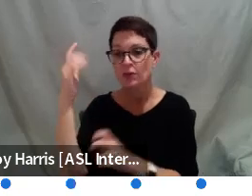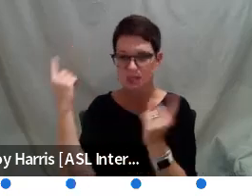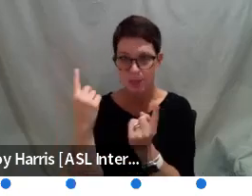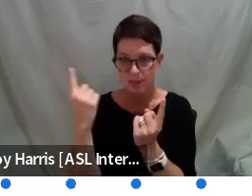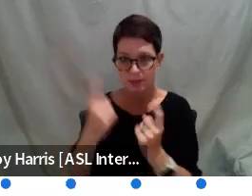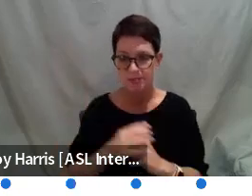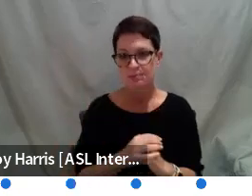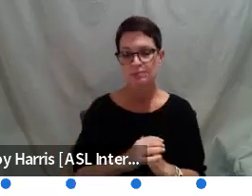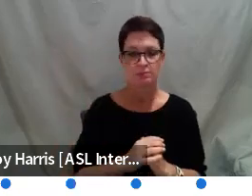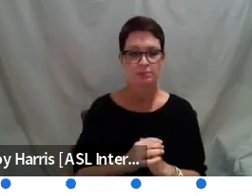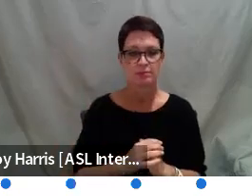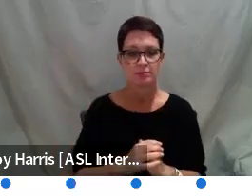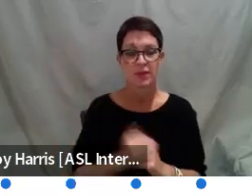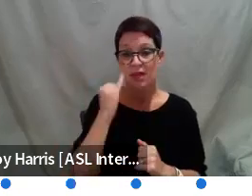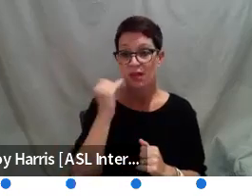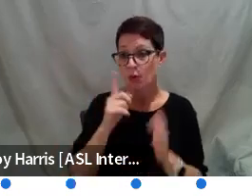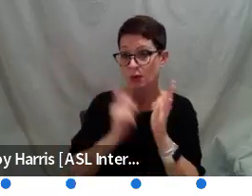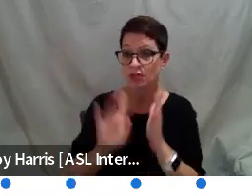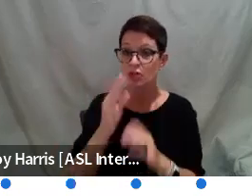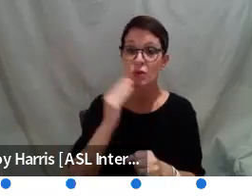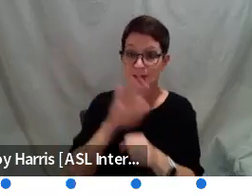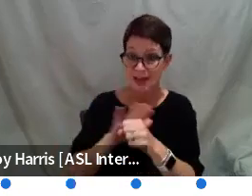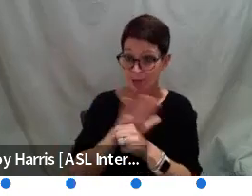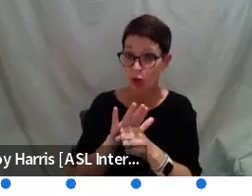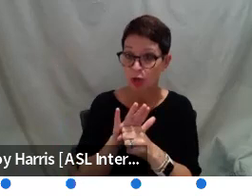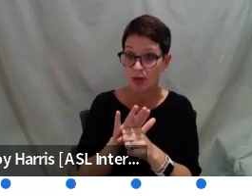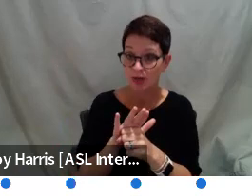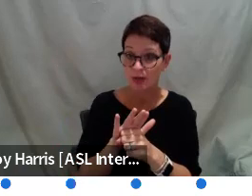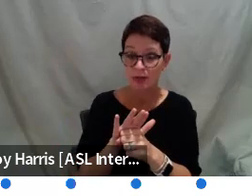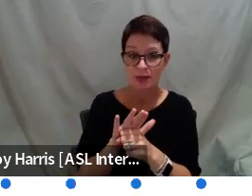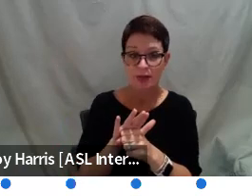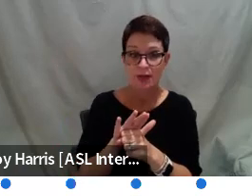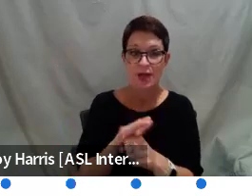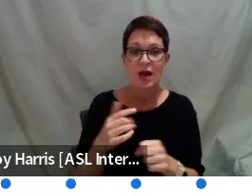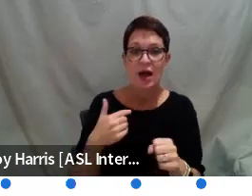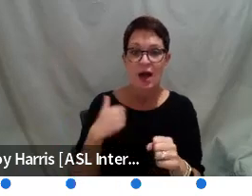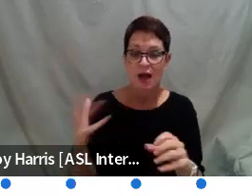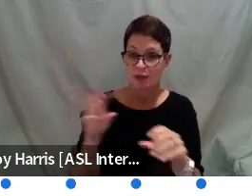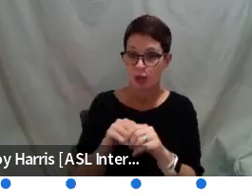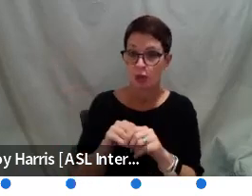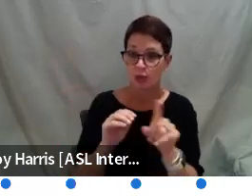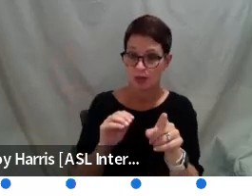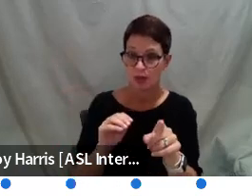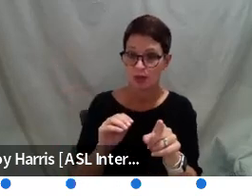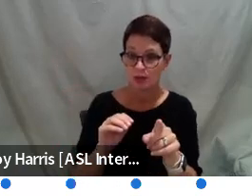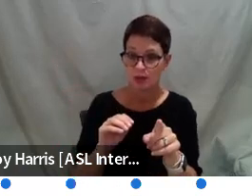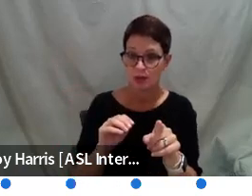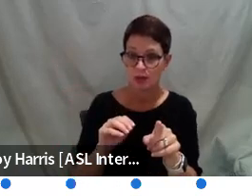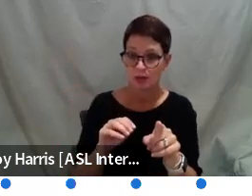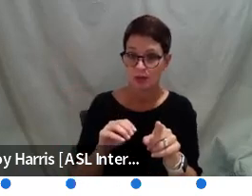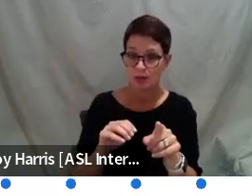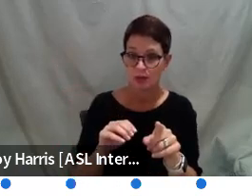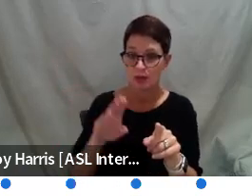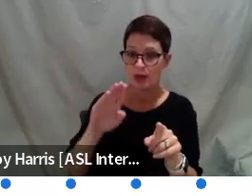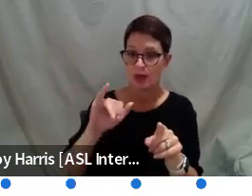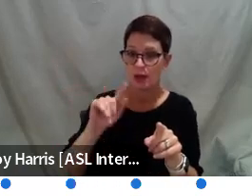If you'd like to research your neighborhood on the map, I have included the